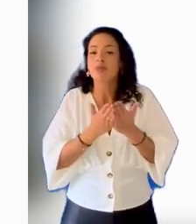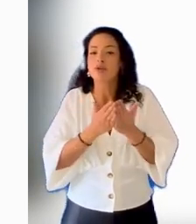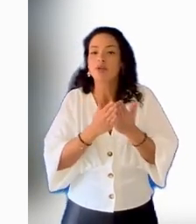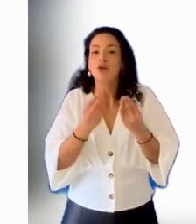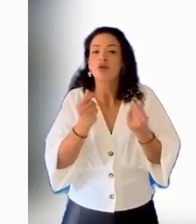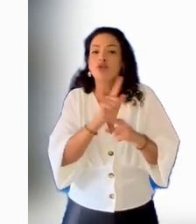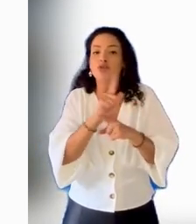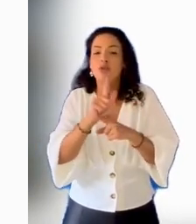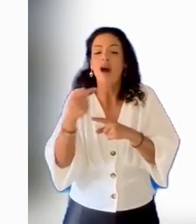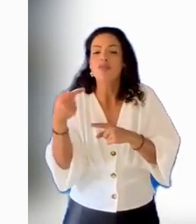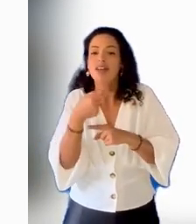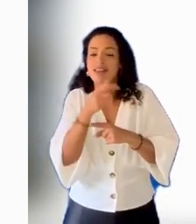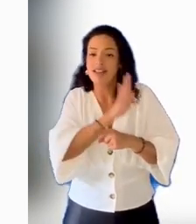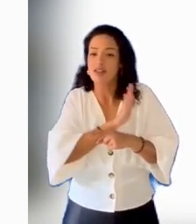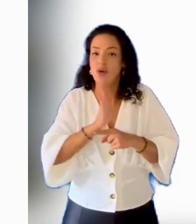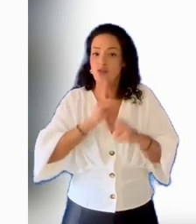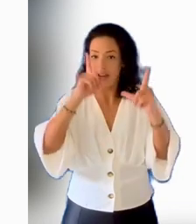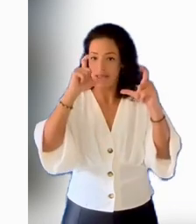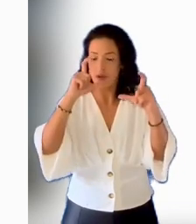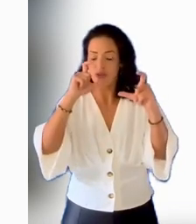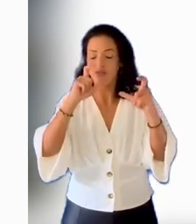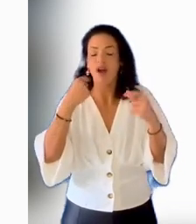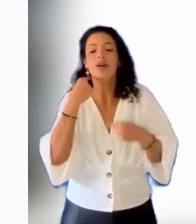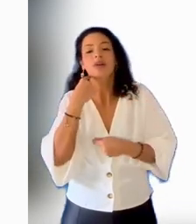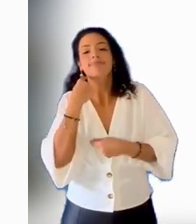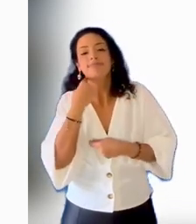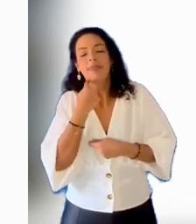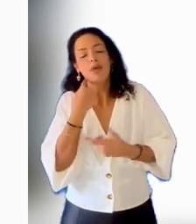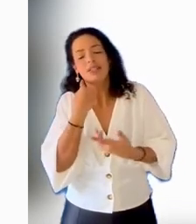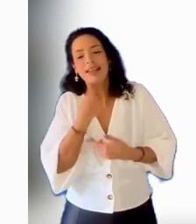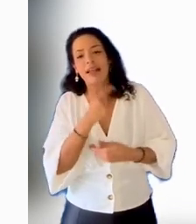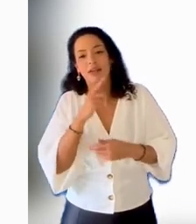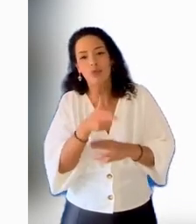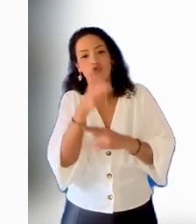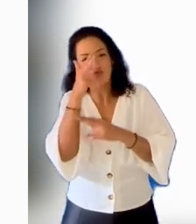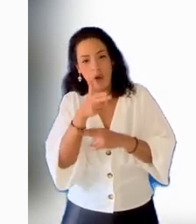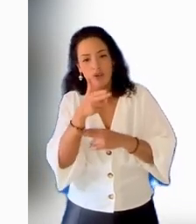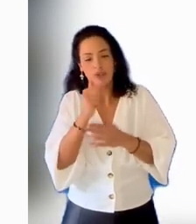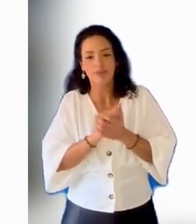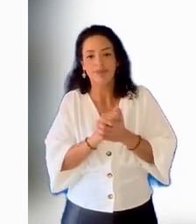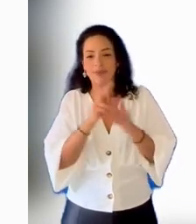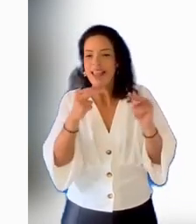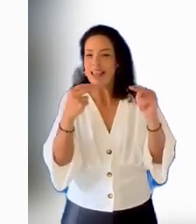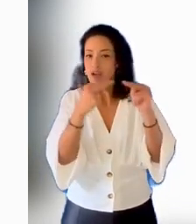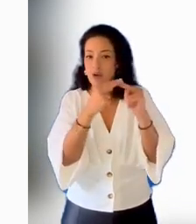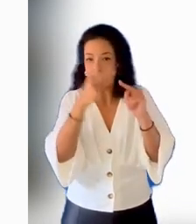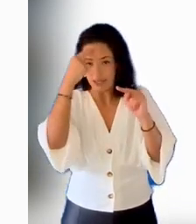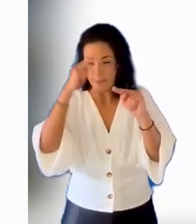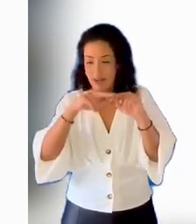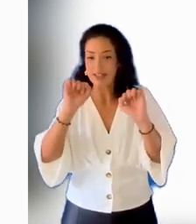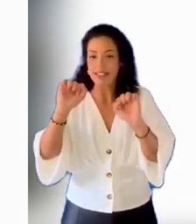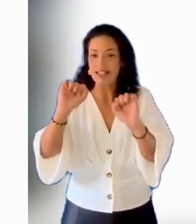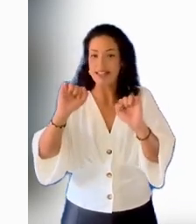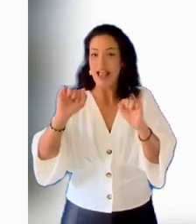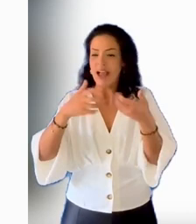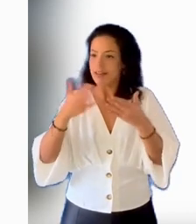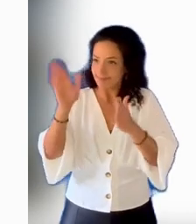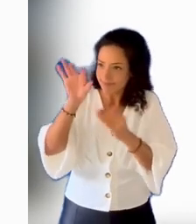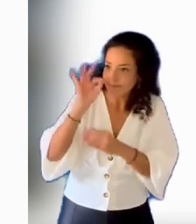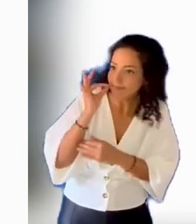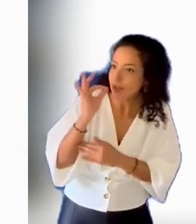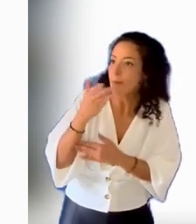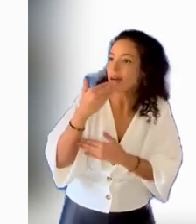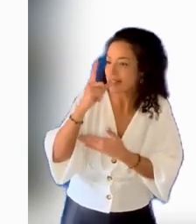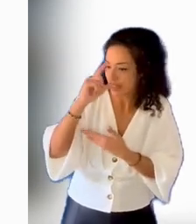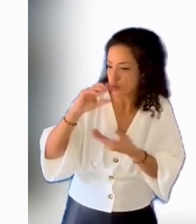in the photograph was fatally shot. Elland made contact with his parents, sharing with them this photograph and inviting them to create a caption for the book